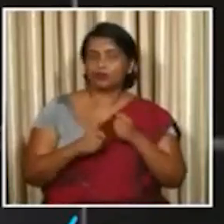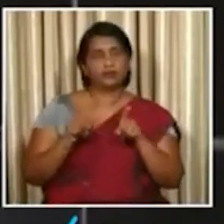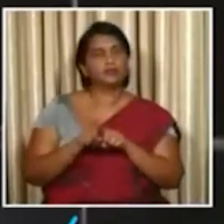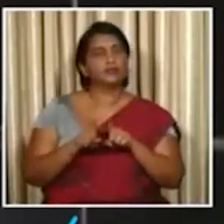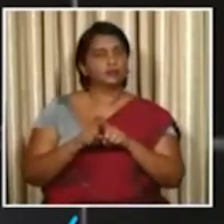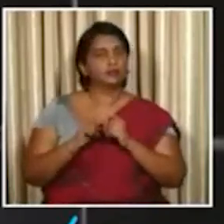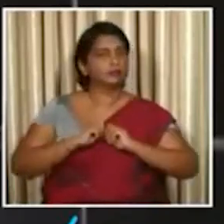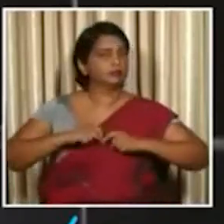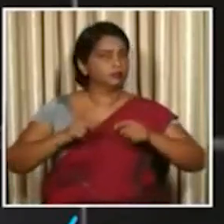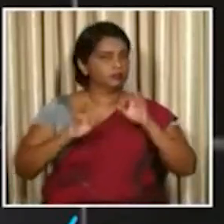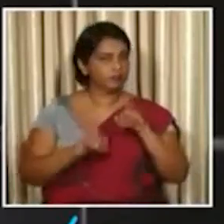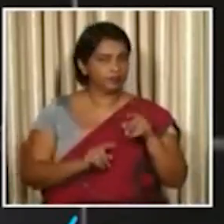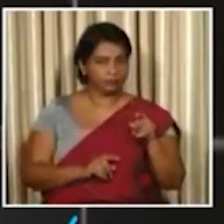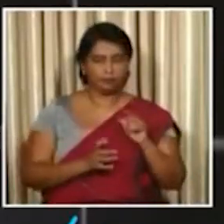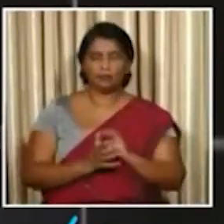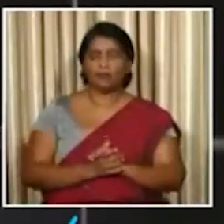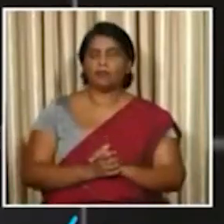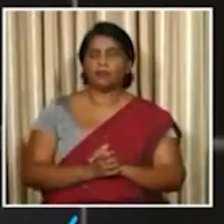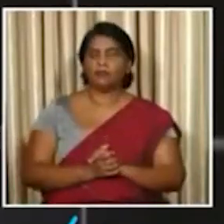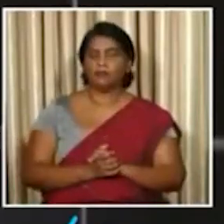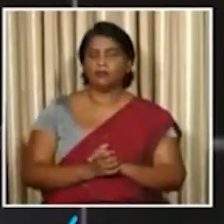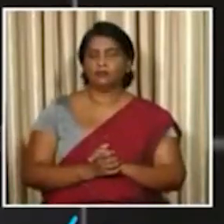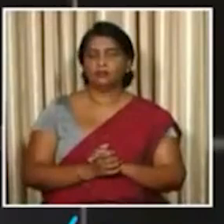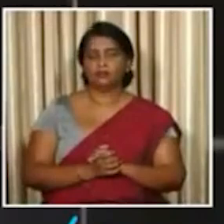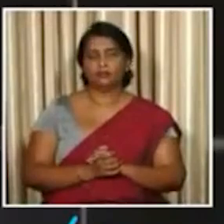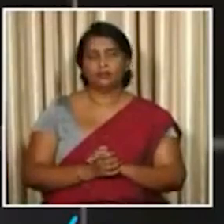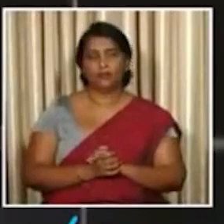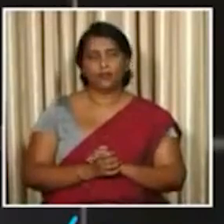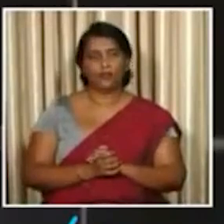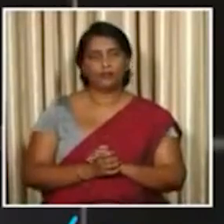developing countries from joining the outrageous and